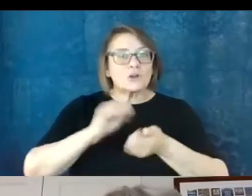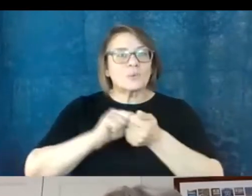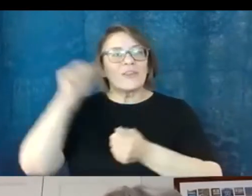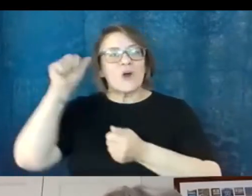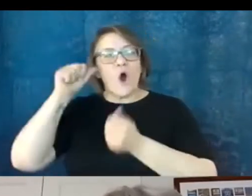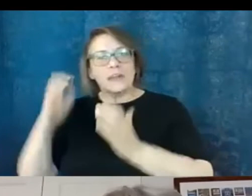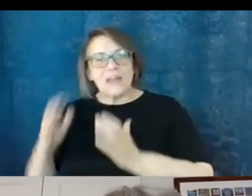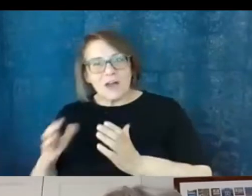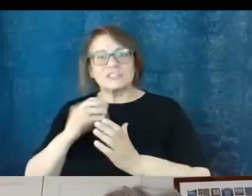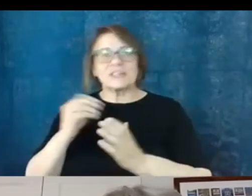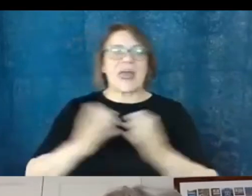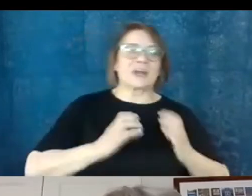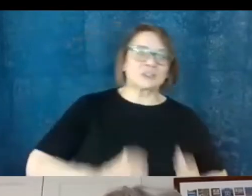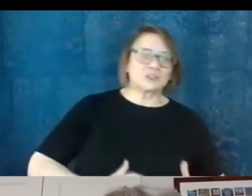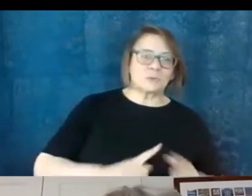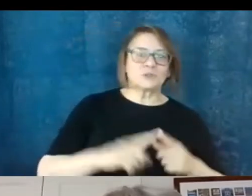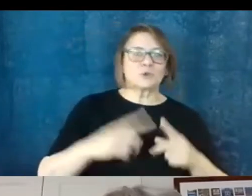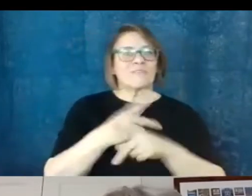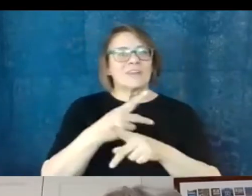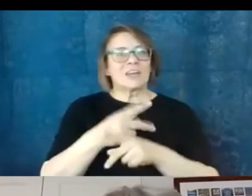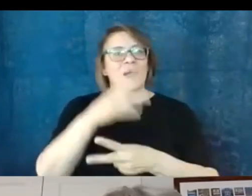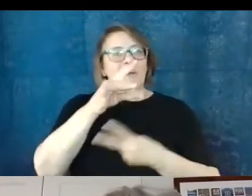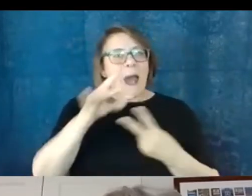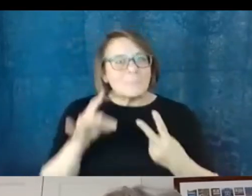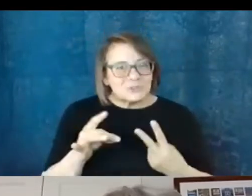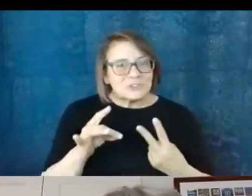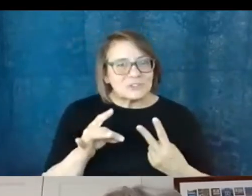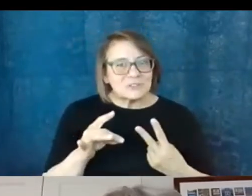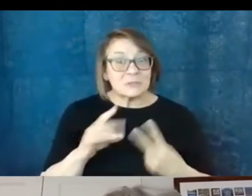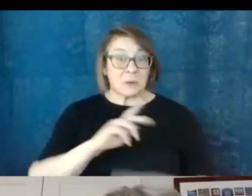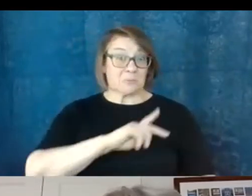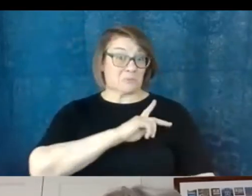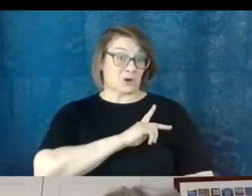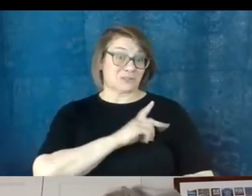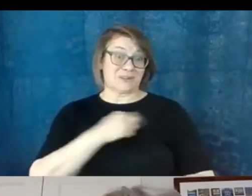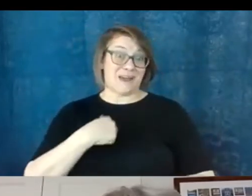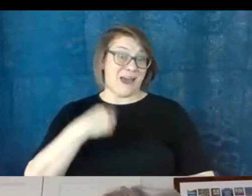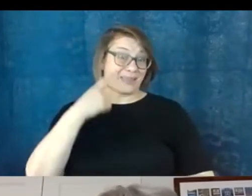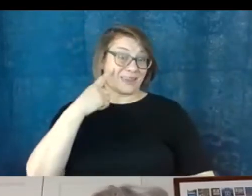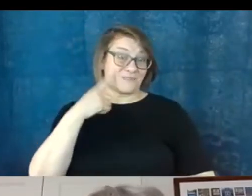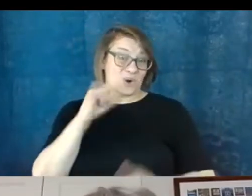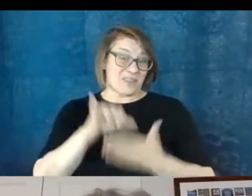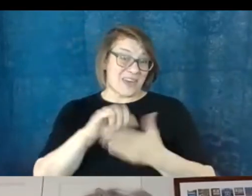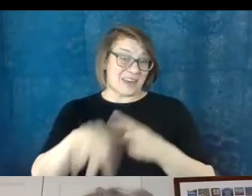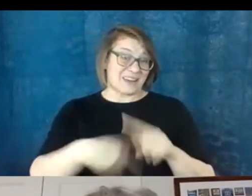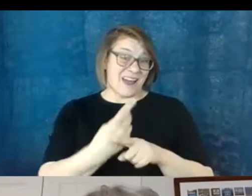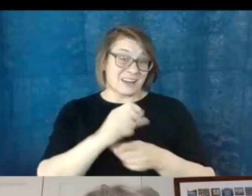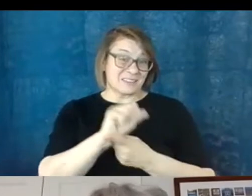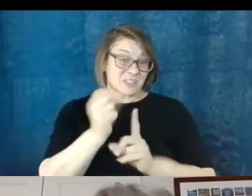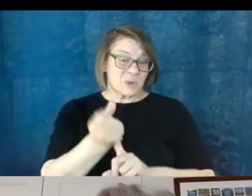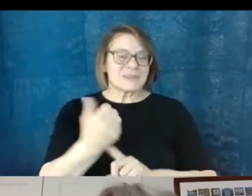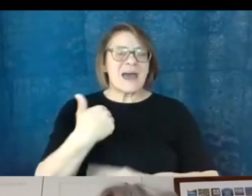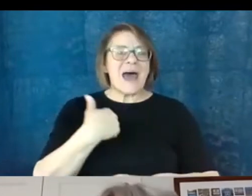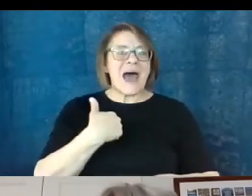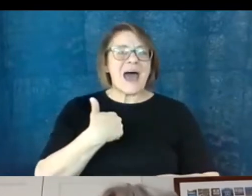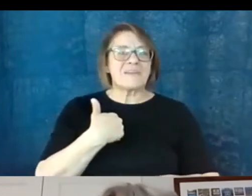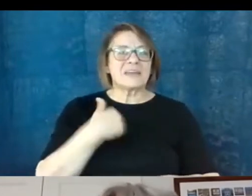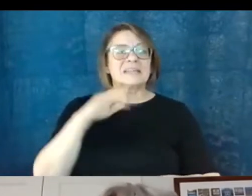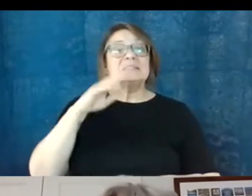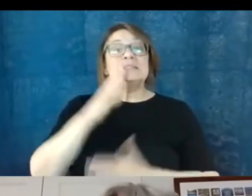to figure out options. And personally, I think for those kind of situations, having some kind of